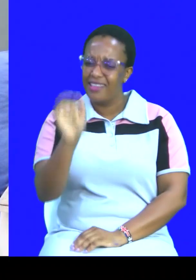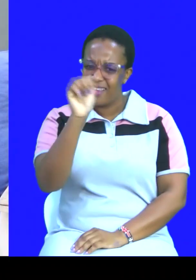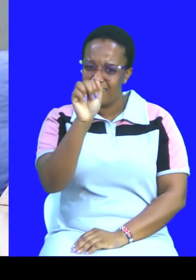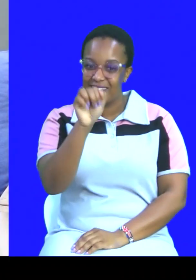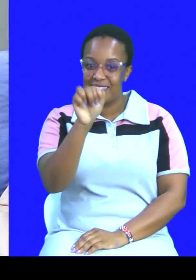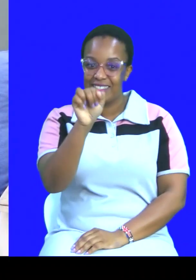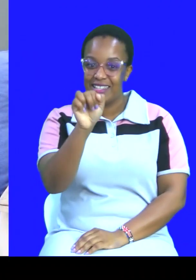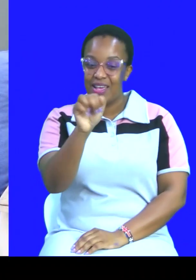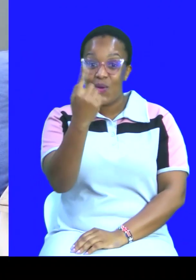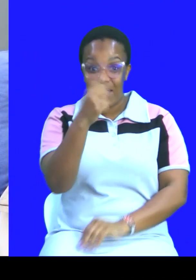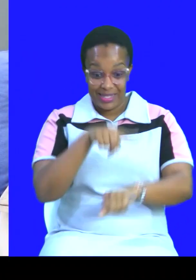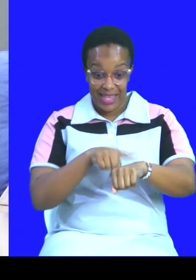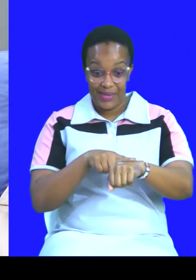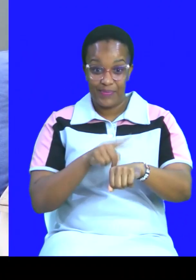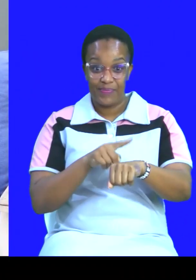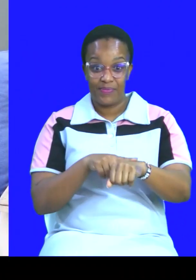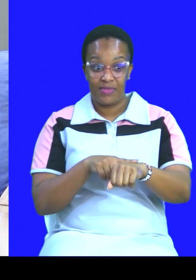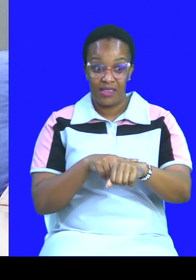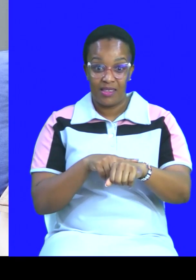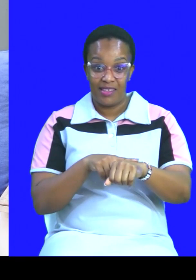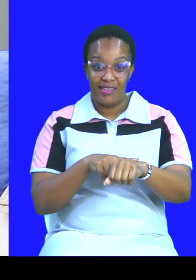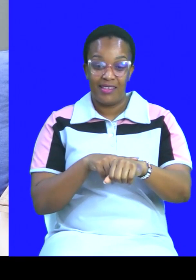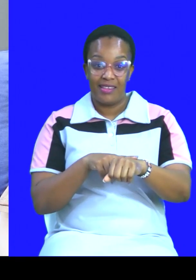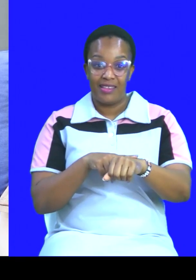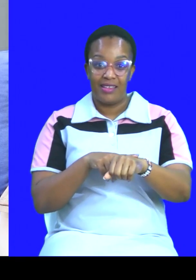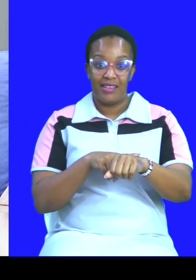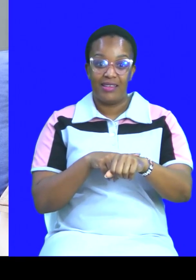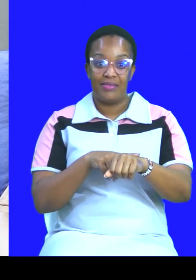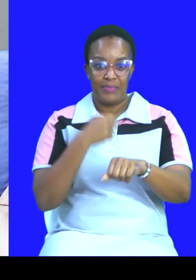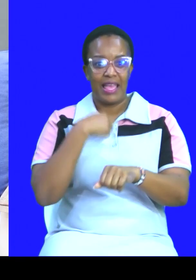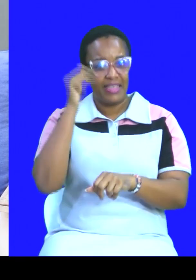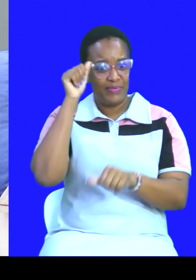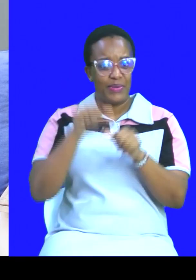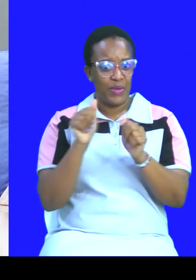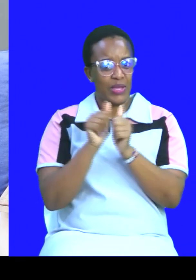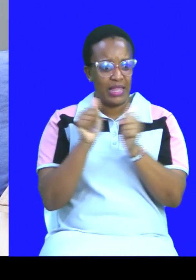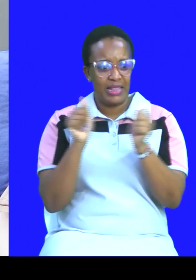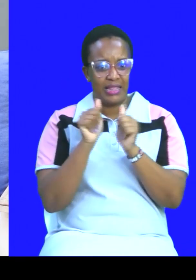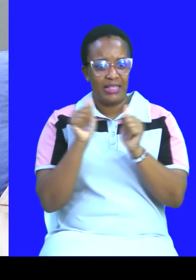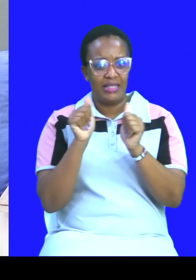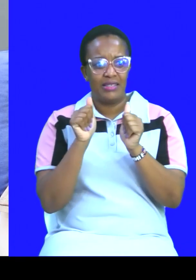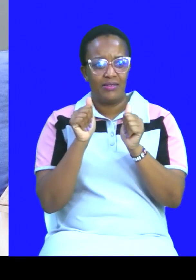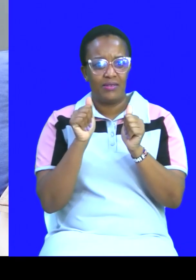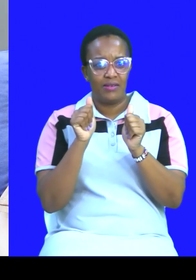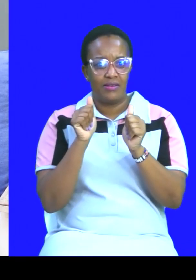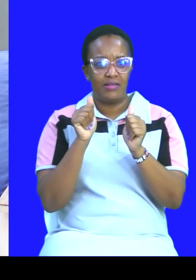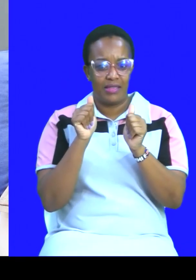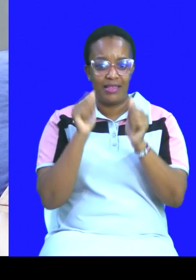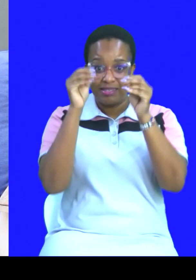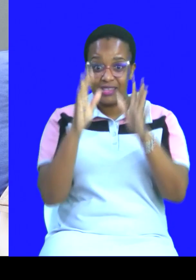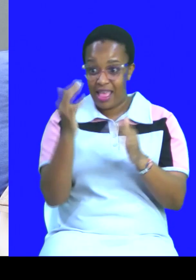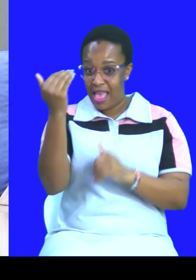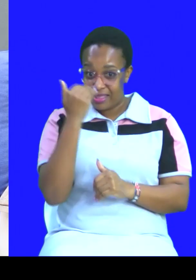fact, there was a time I cut one of my finger, because they asked me to go to a shamba and